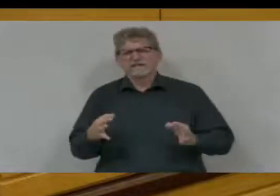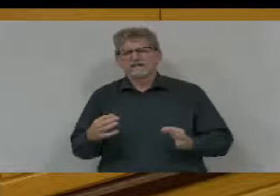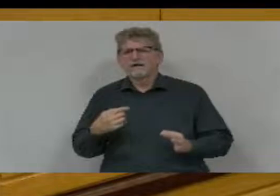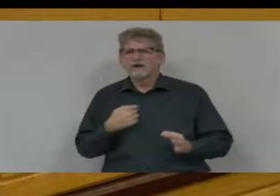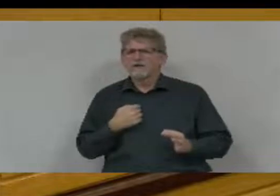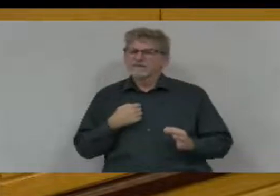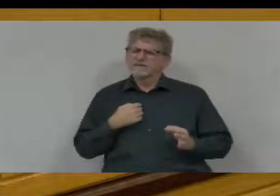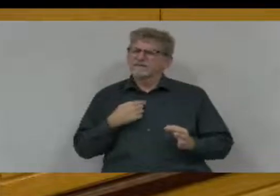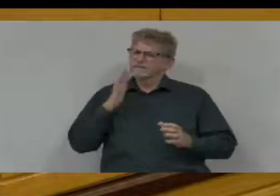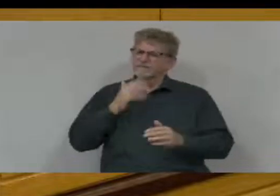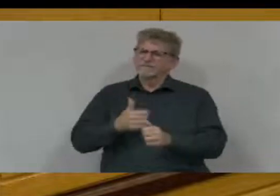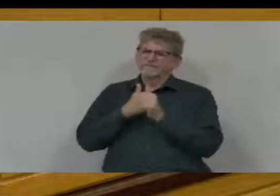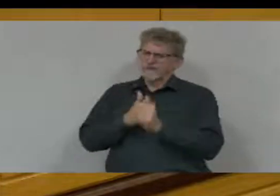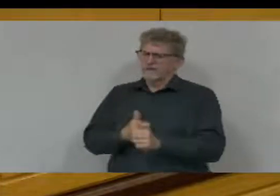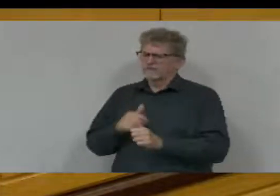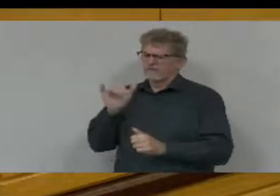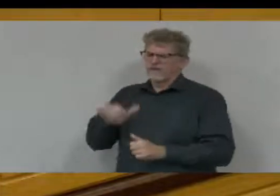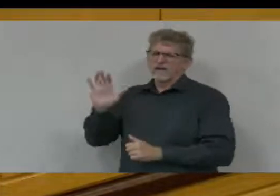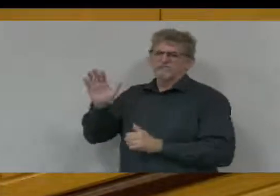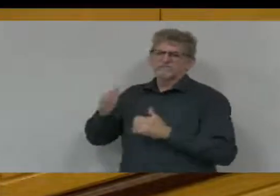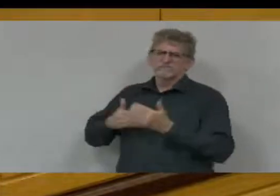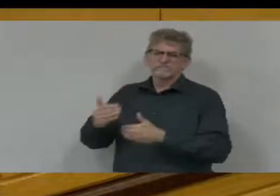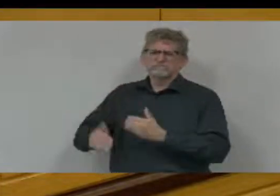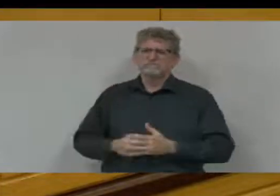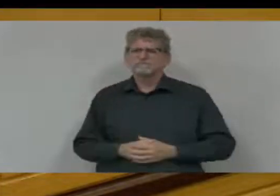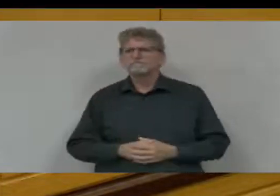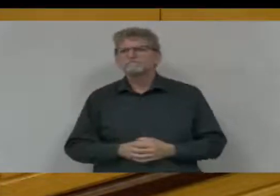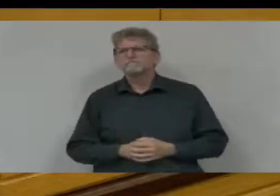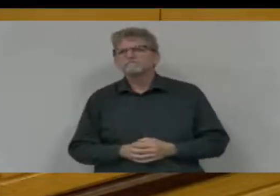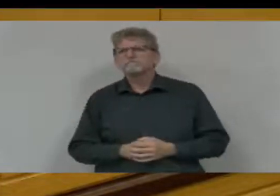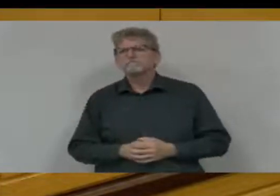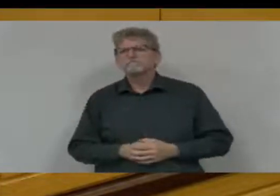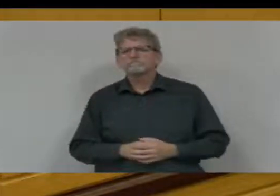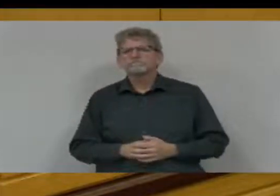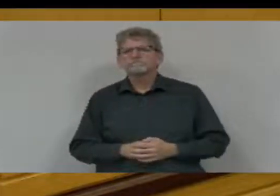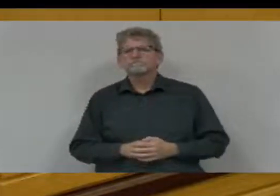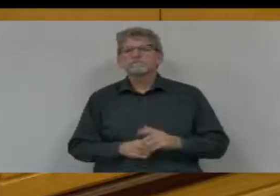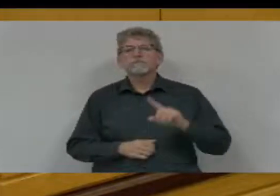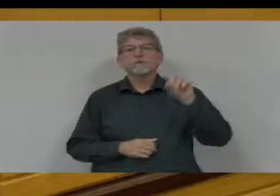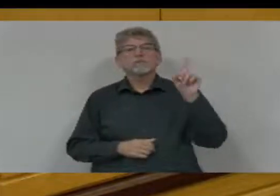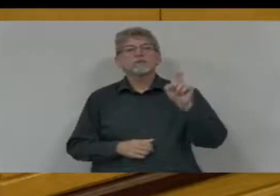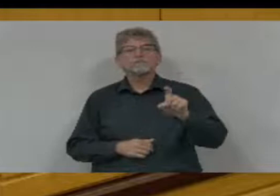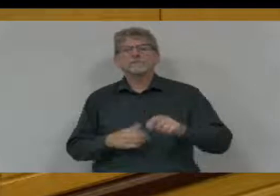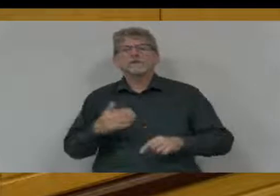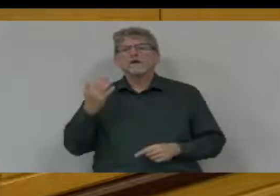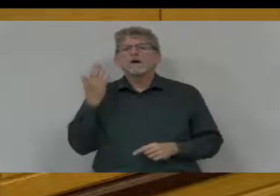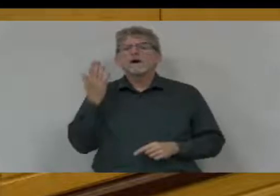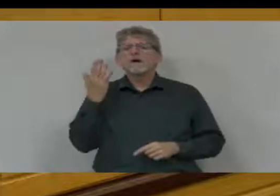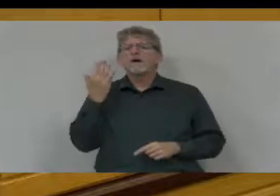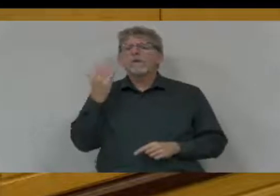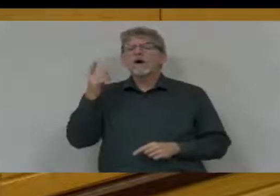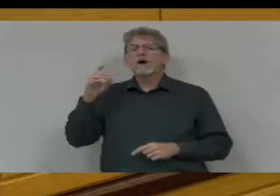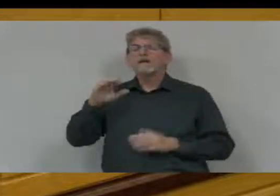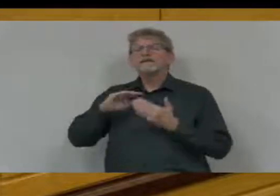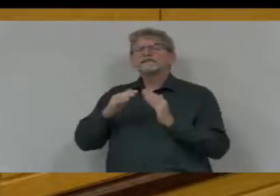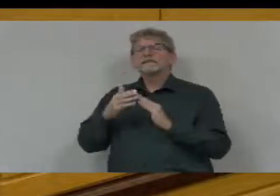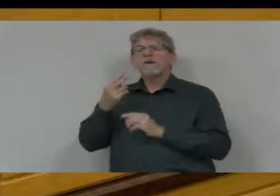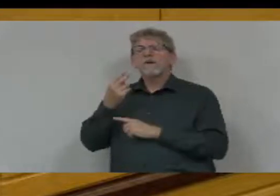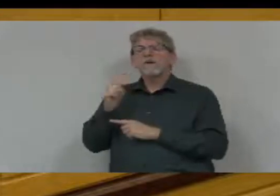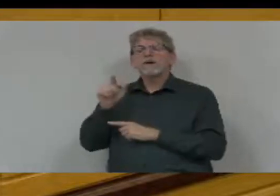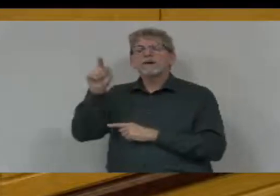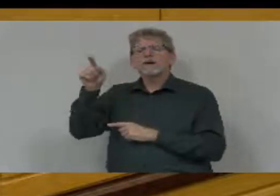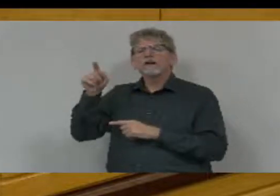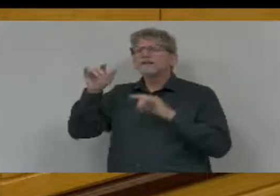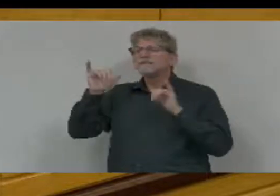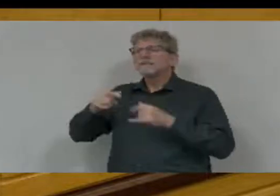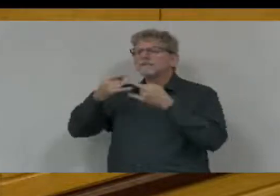Yeah, and can you maybe talk about why it looks like City Hall is going to keep a mask mandate in place, but then I guess, so why there but not for